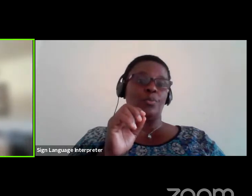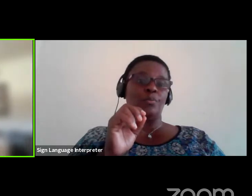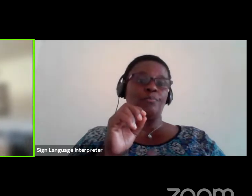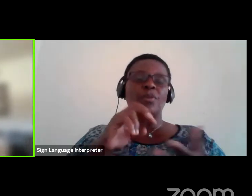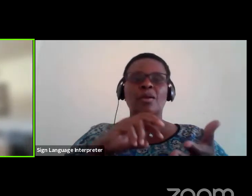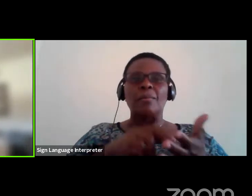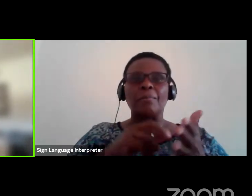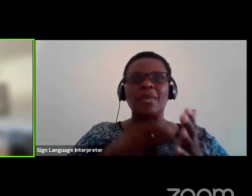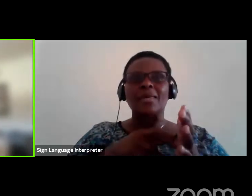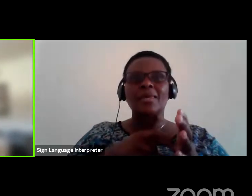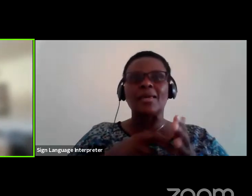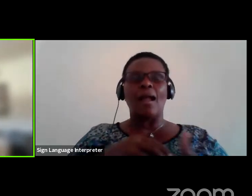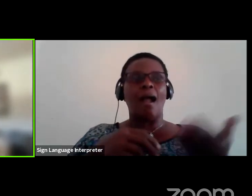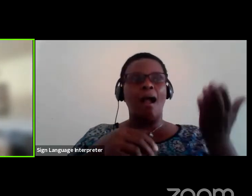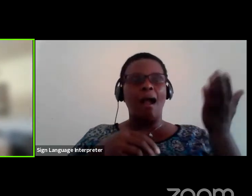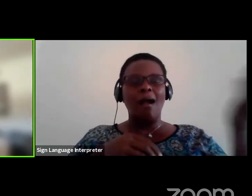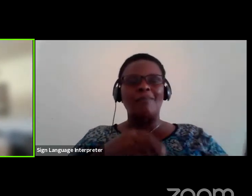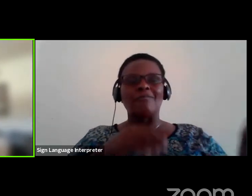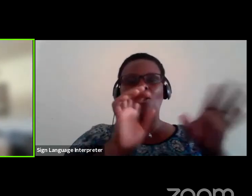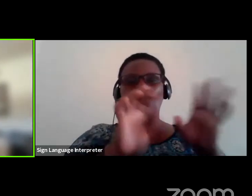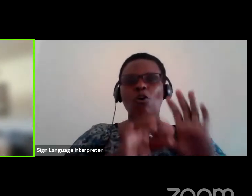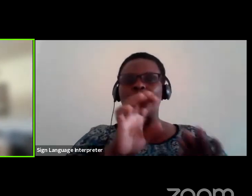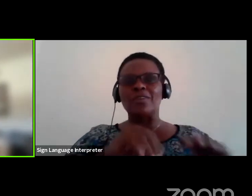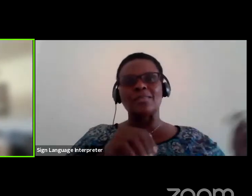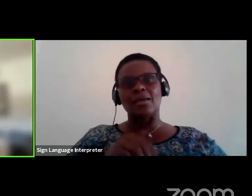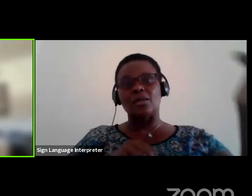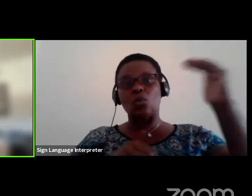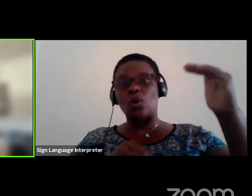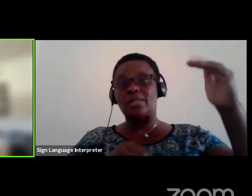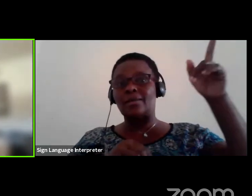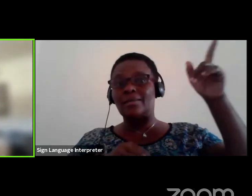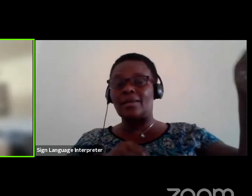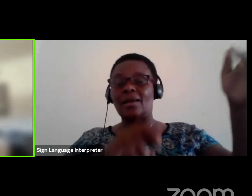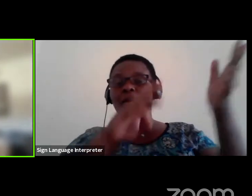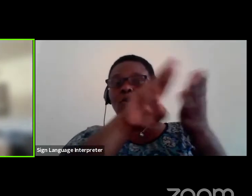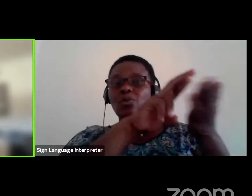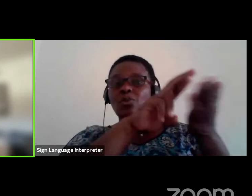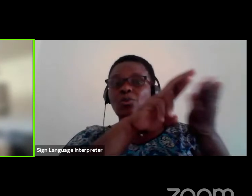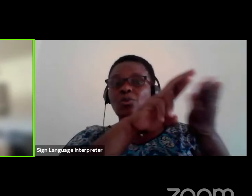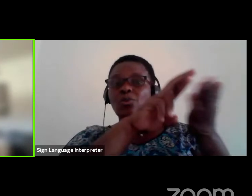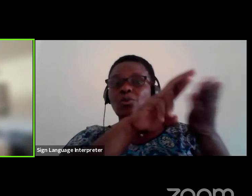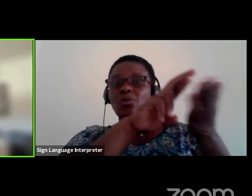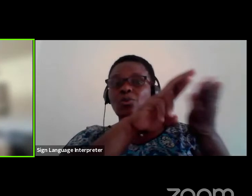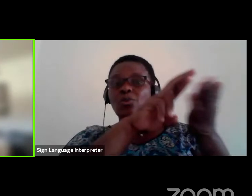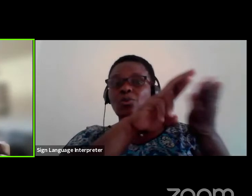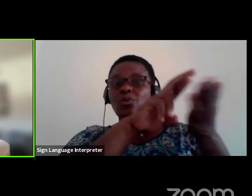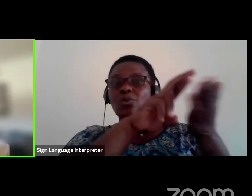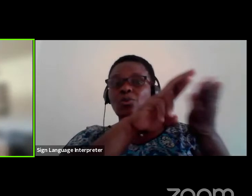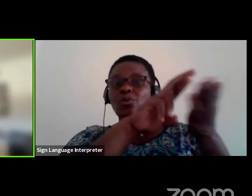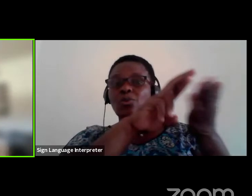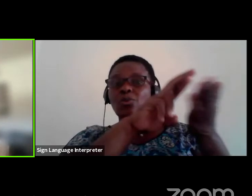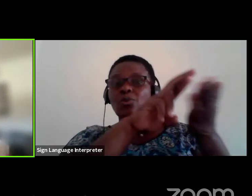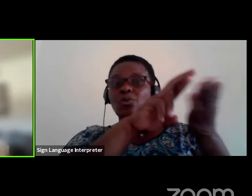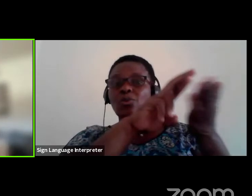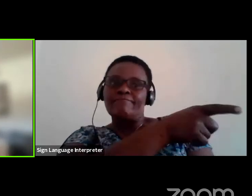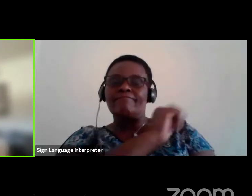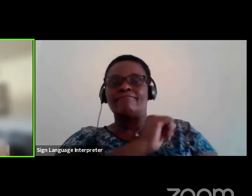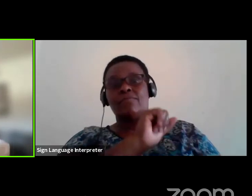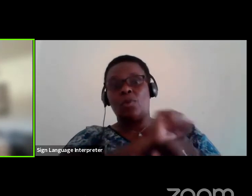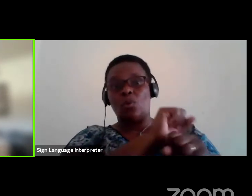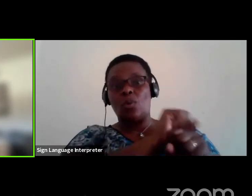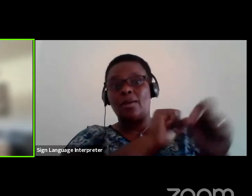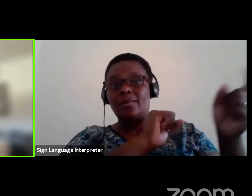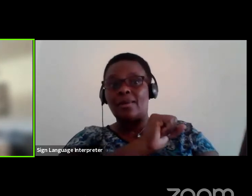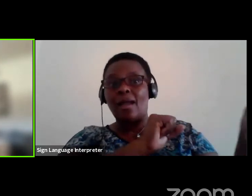or registered, or where their parent companies are registered or work, they have stricter laws on